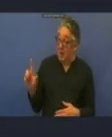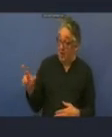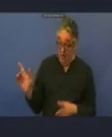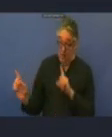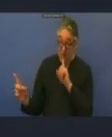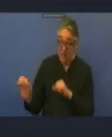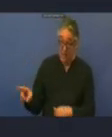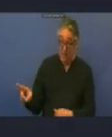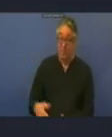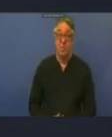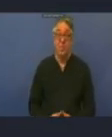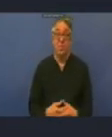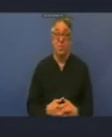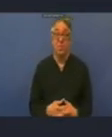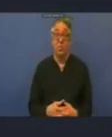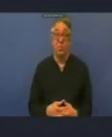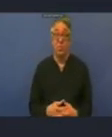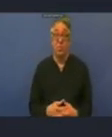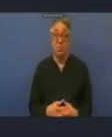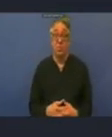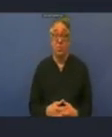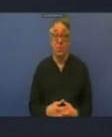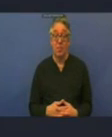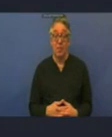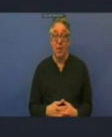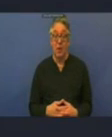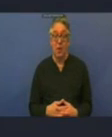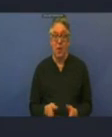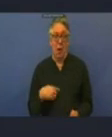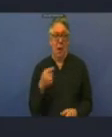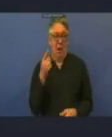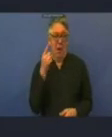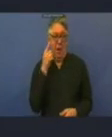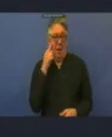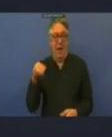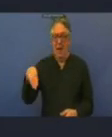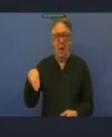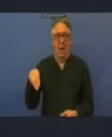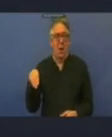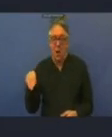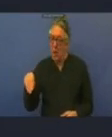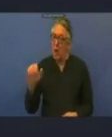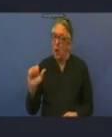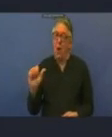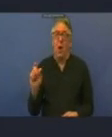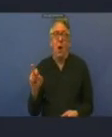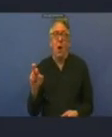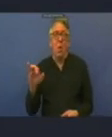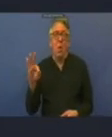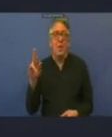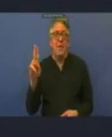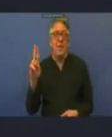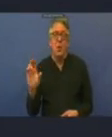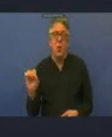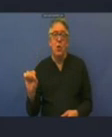Consider if it's a, I don't think it's a country related to territoires d'autres mares or